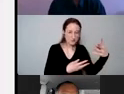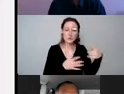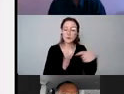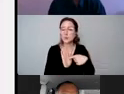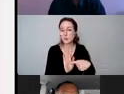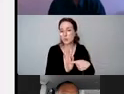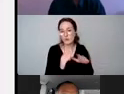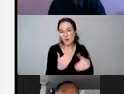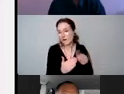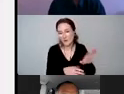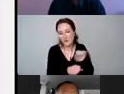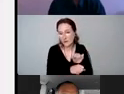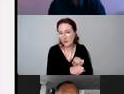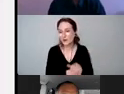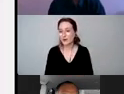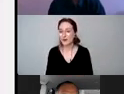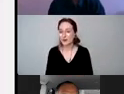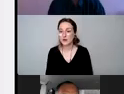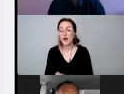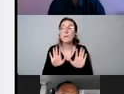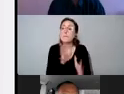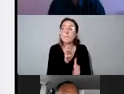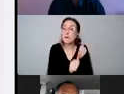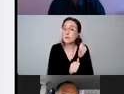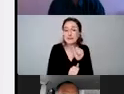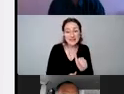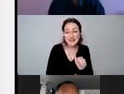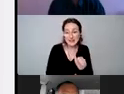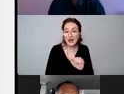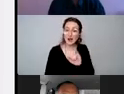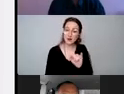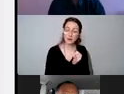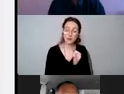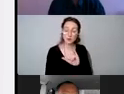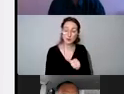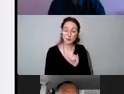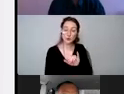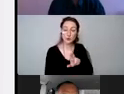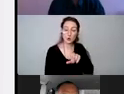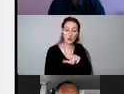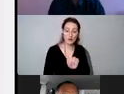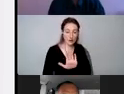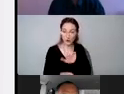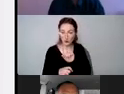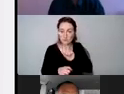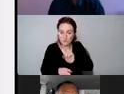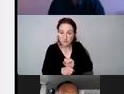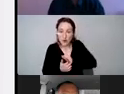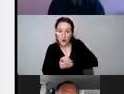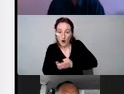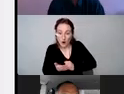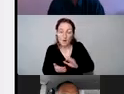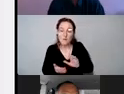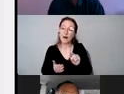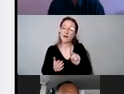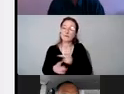you'll see all of these works, which are mostly not Yulia's works, but just her reposts of other